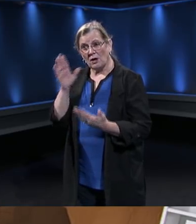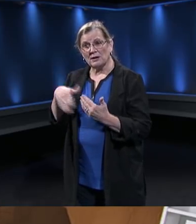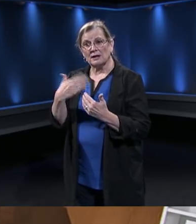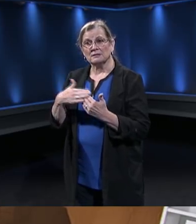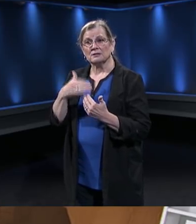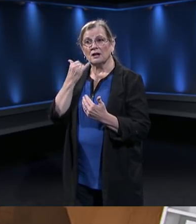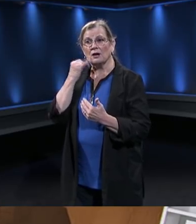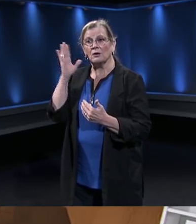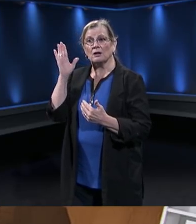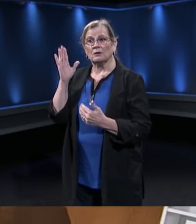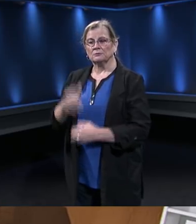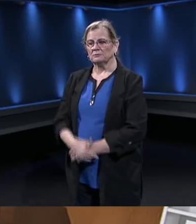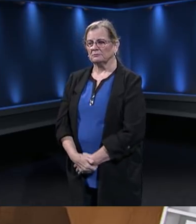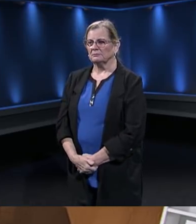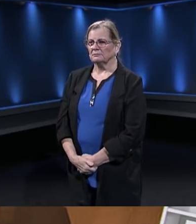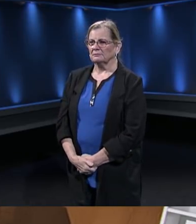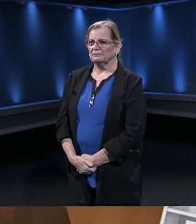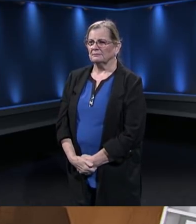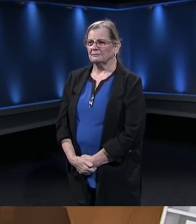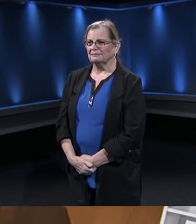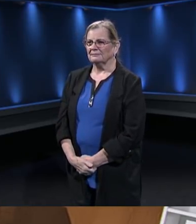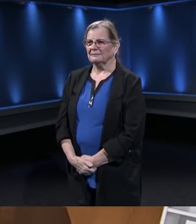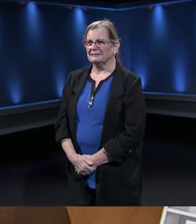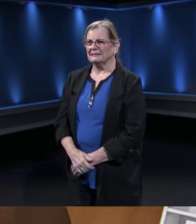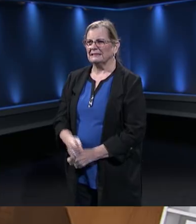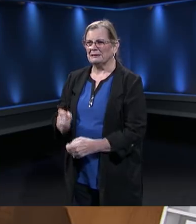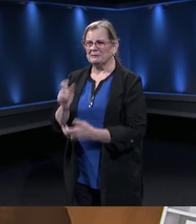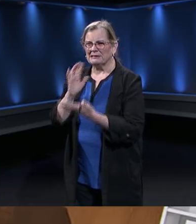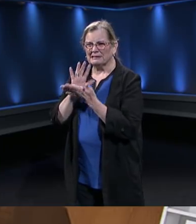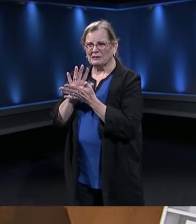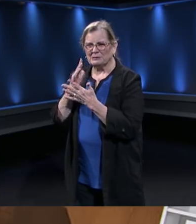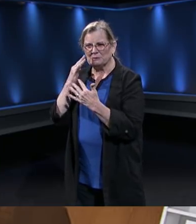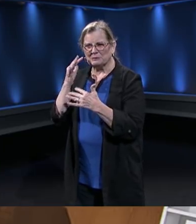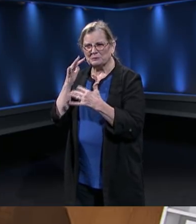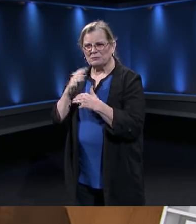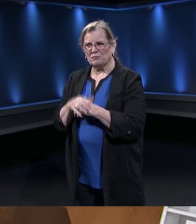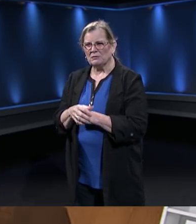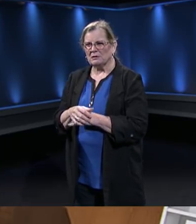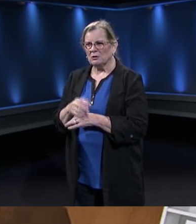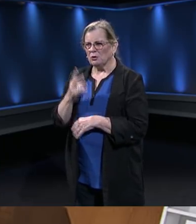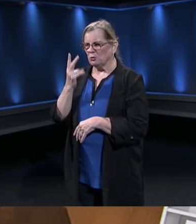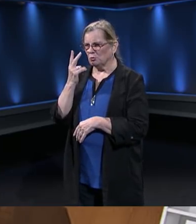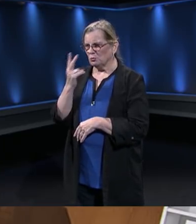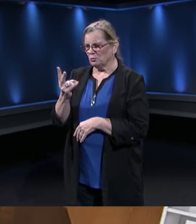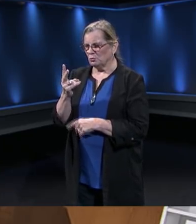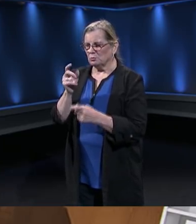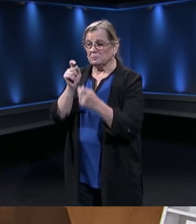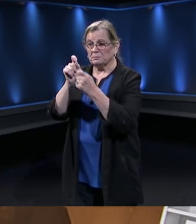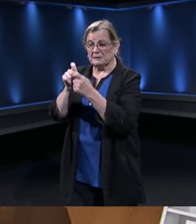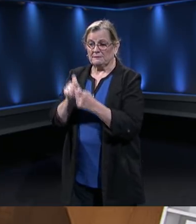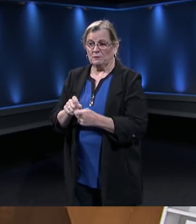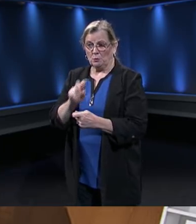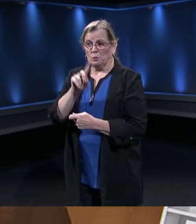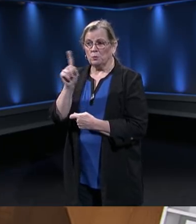All right. To keep us parents informed. I have two specific questions. Number one is for the rising